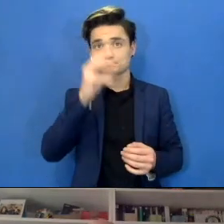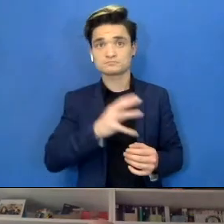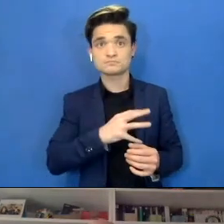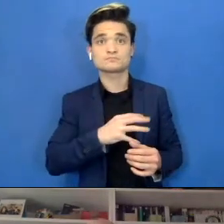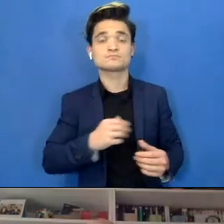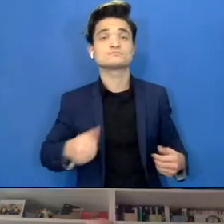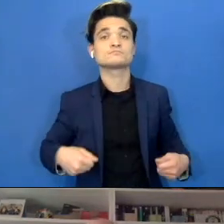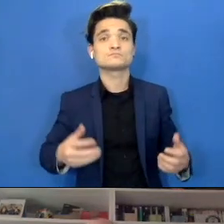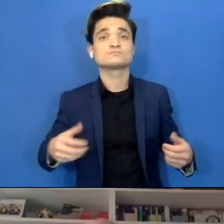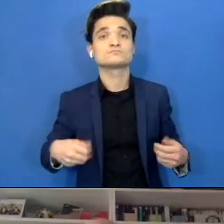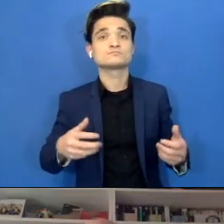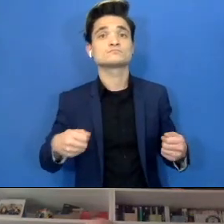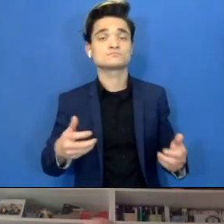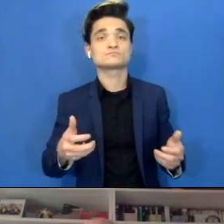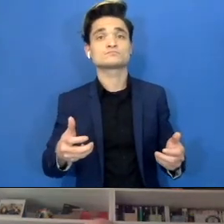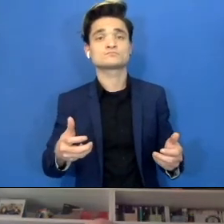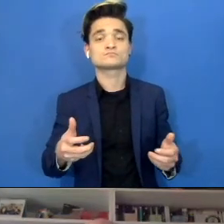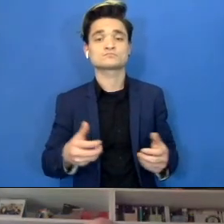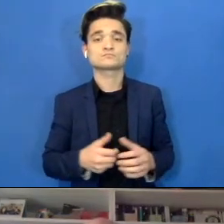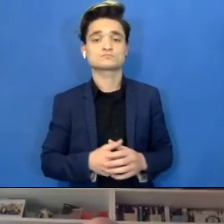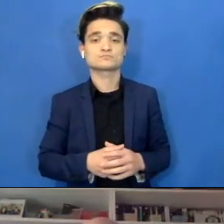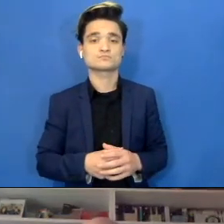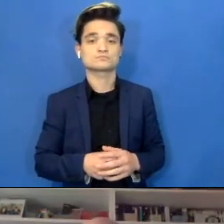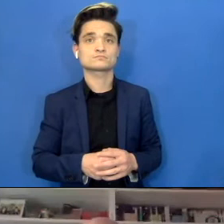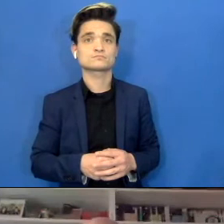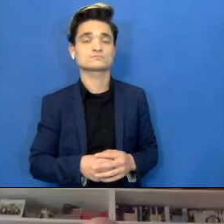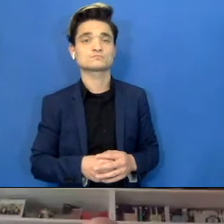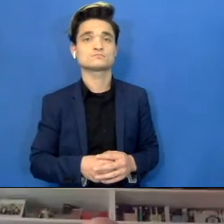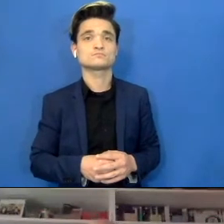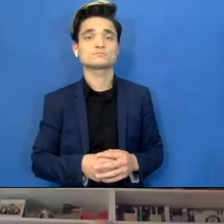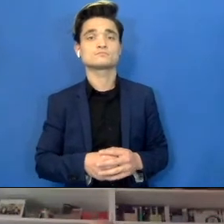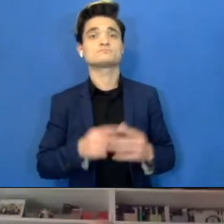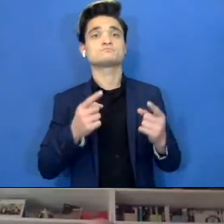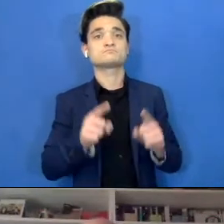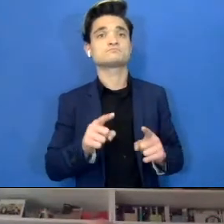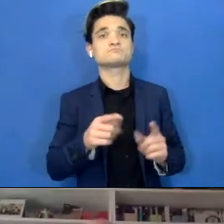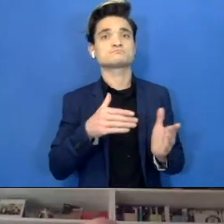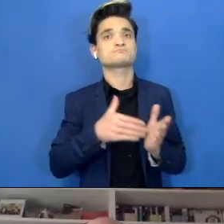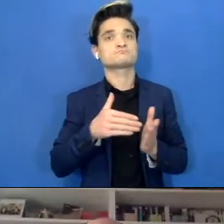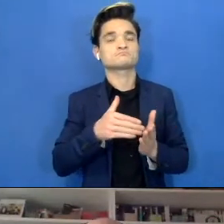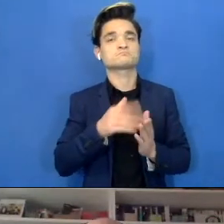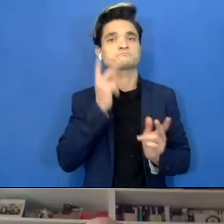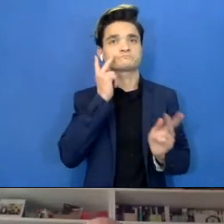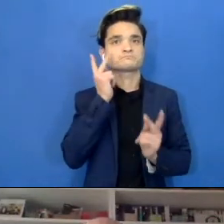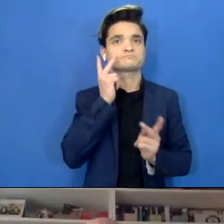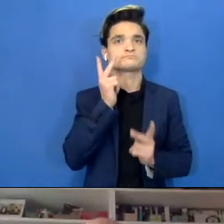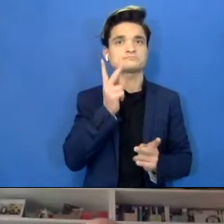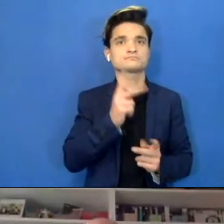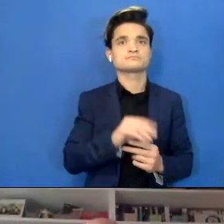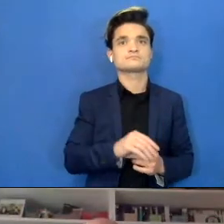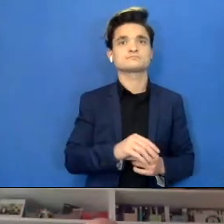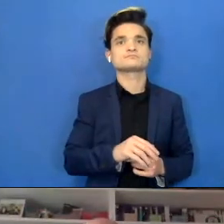so I had these things that I say, to me, yes, ending means I accept the reality that you want to kiss me, and